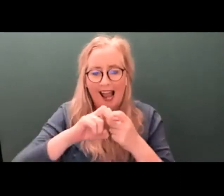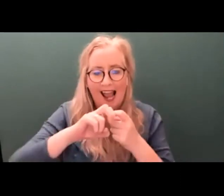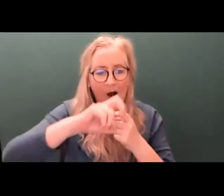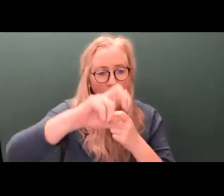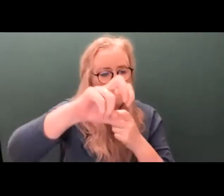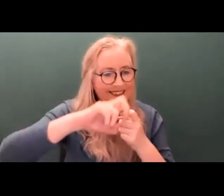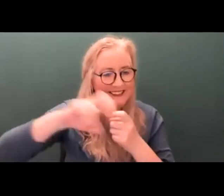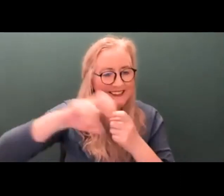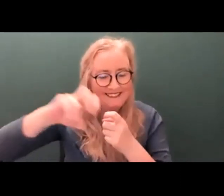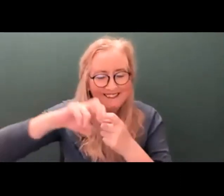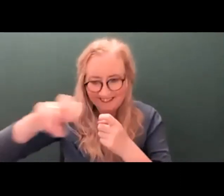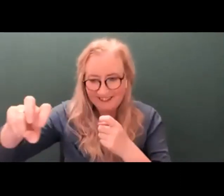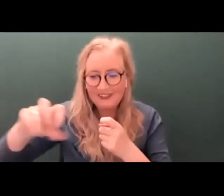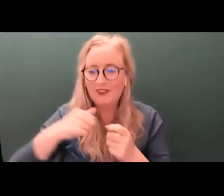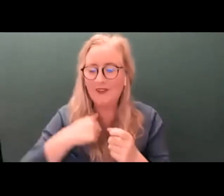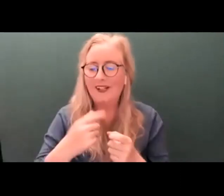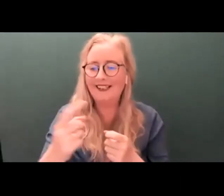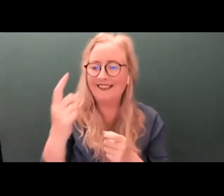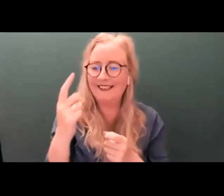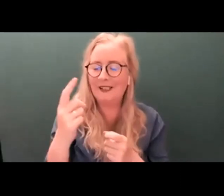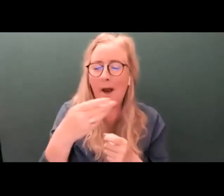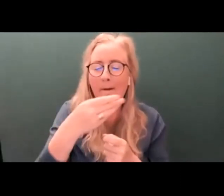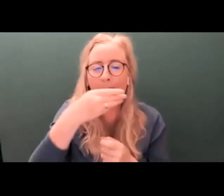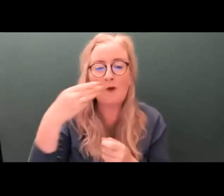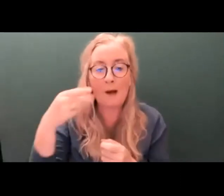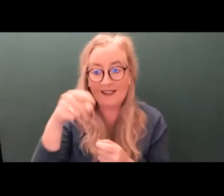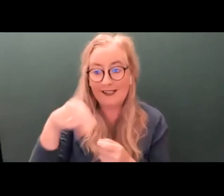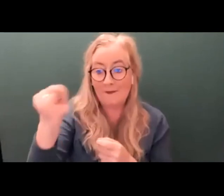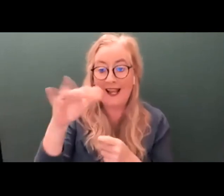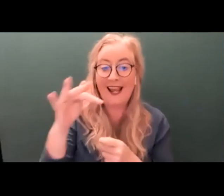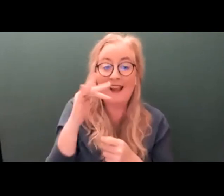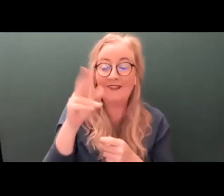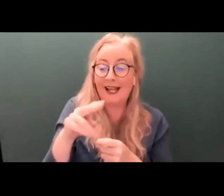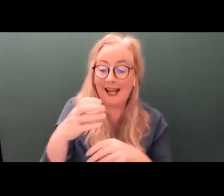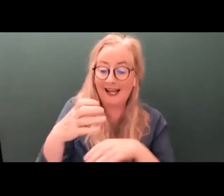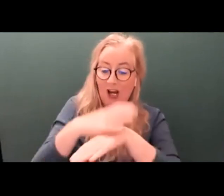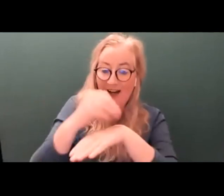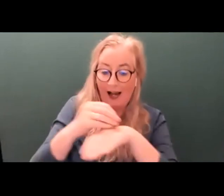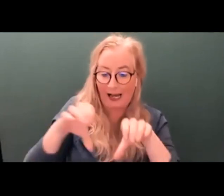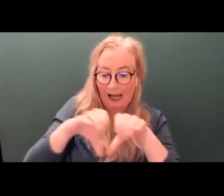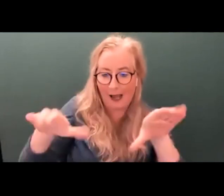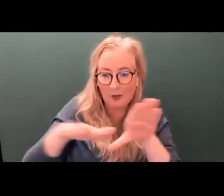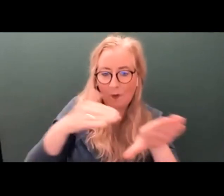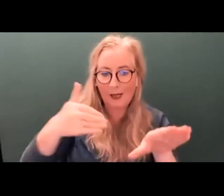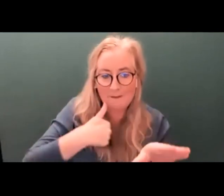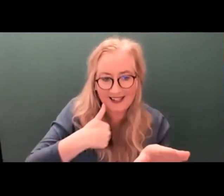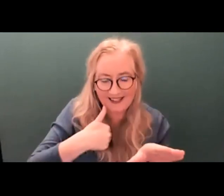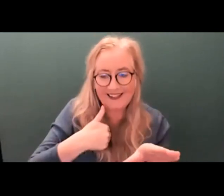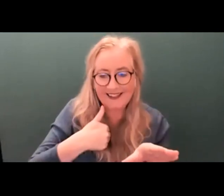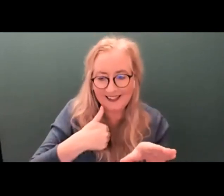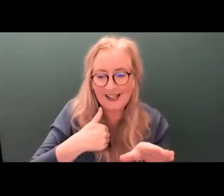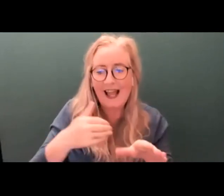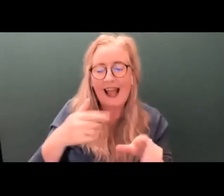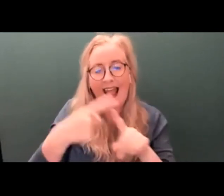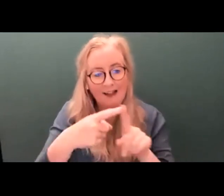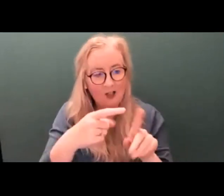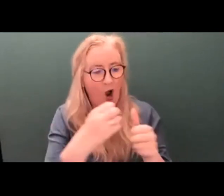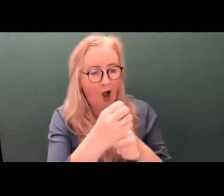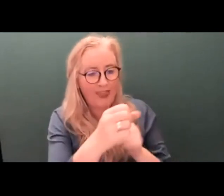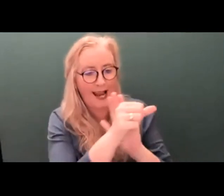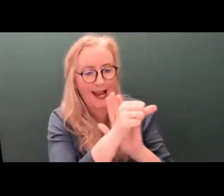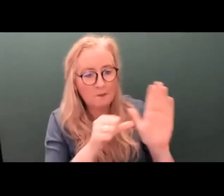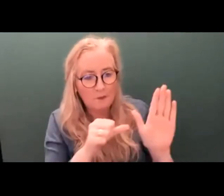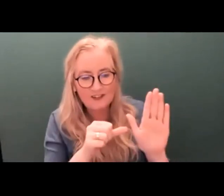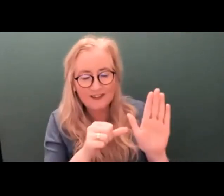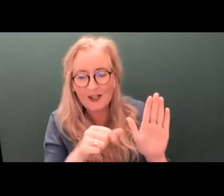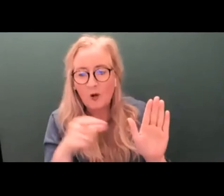Bull Island. We promised them if they could stick out the classes with me and some other people, some experts, that we would take them